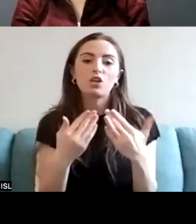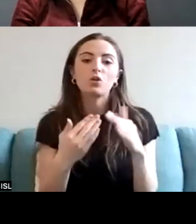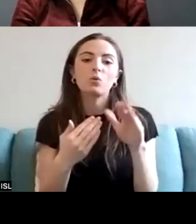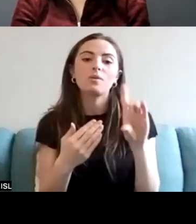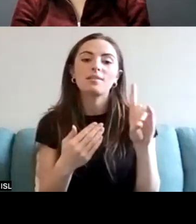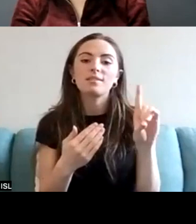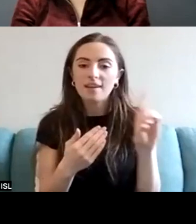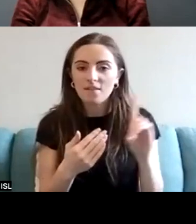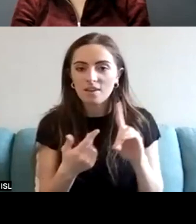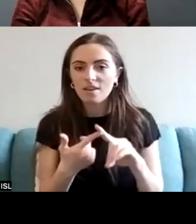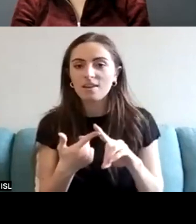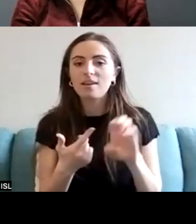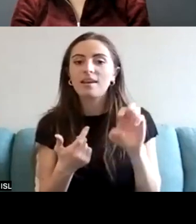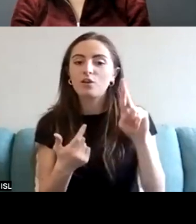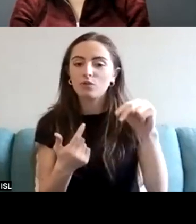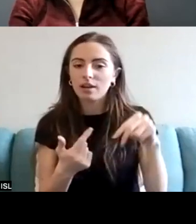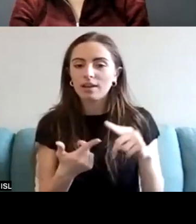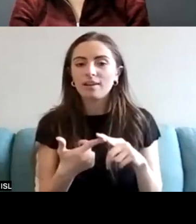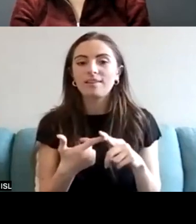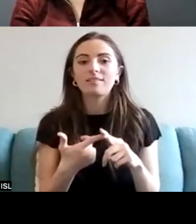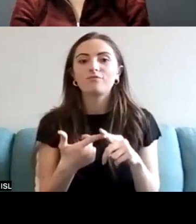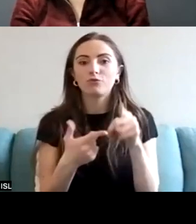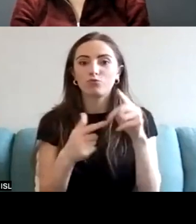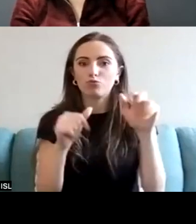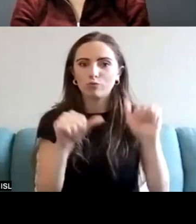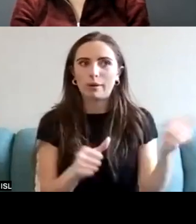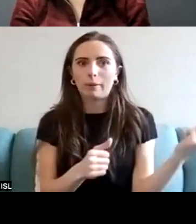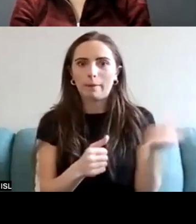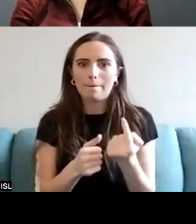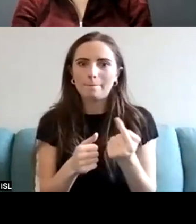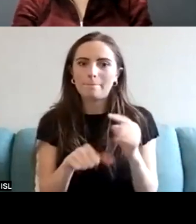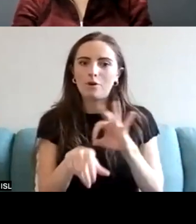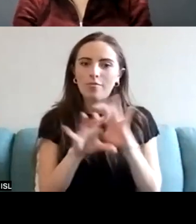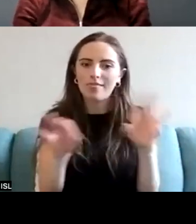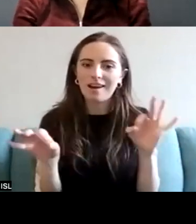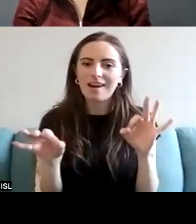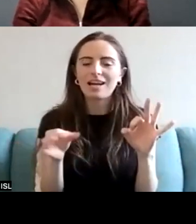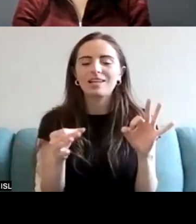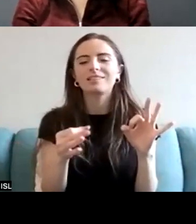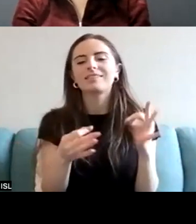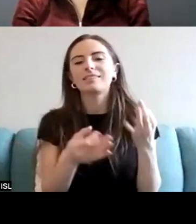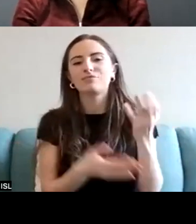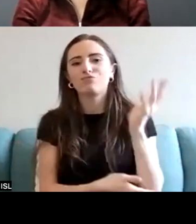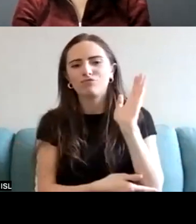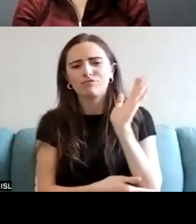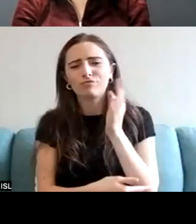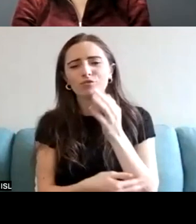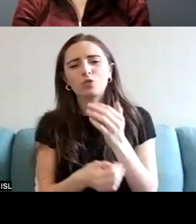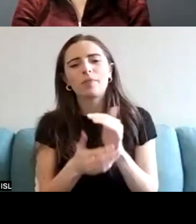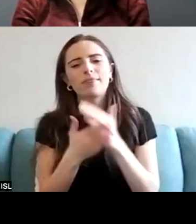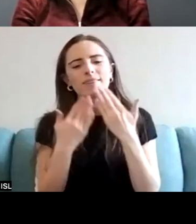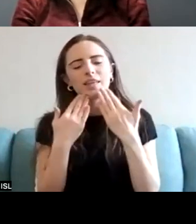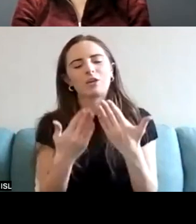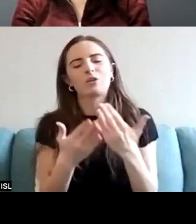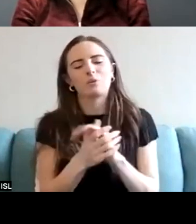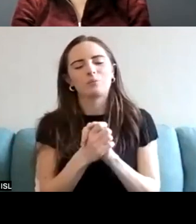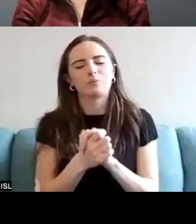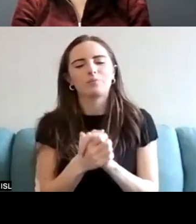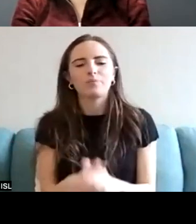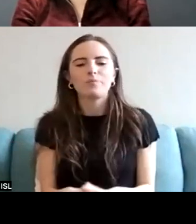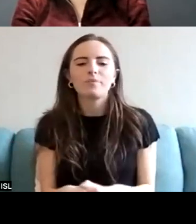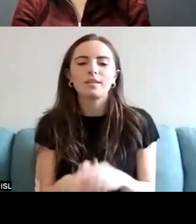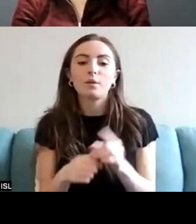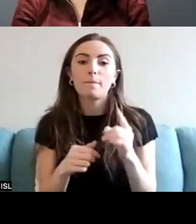and Erin for agreeing to come online with me today and doing this. I really appreciate it so much. You've both brought such a level